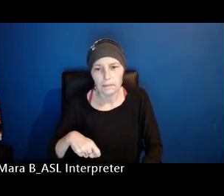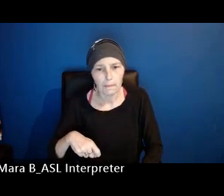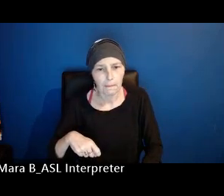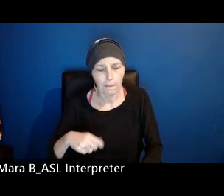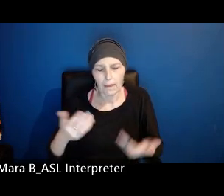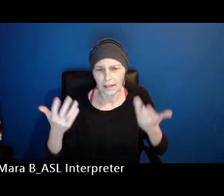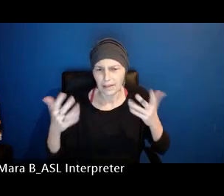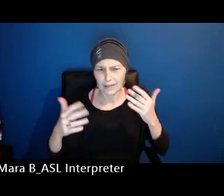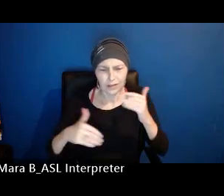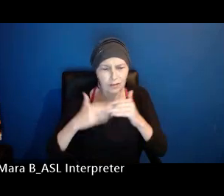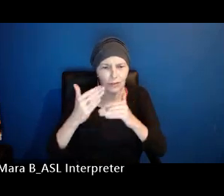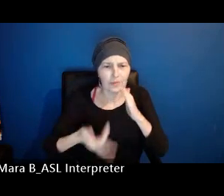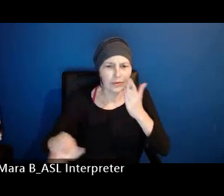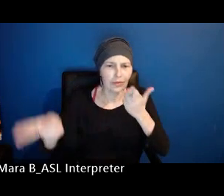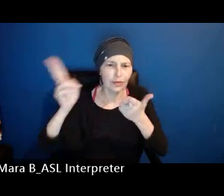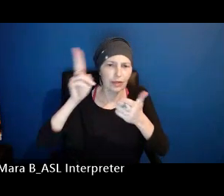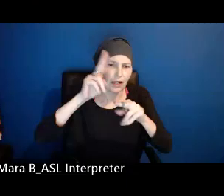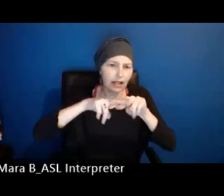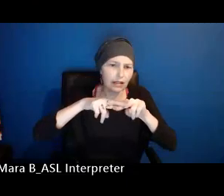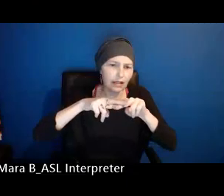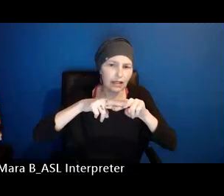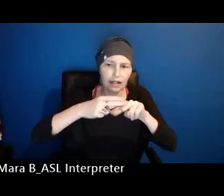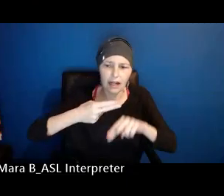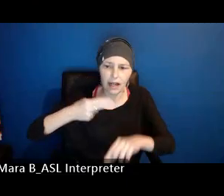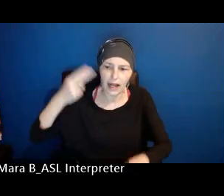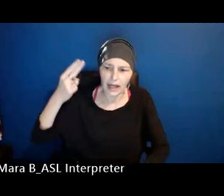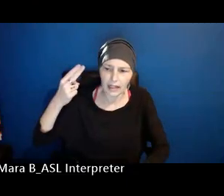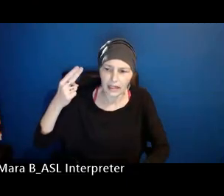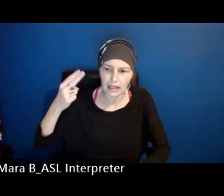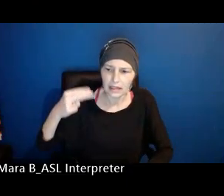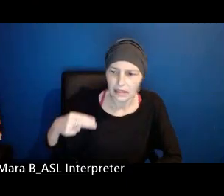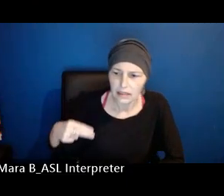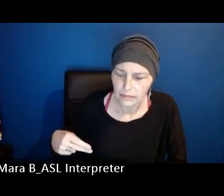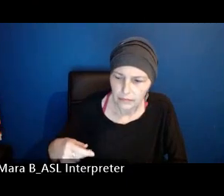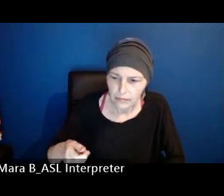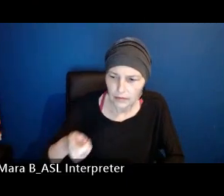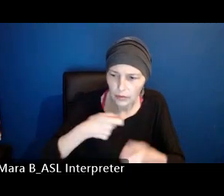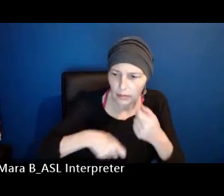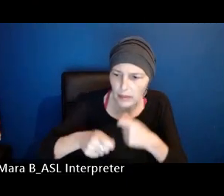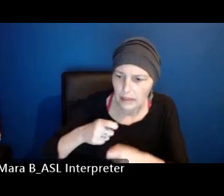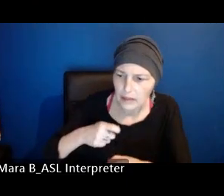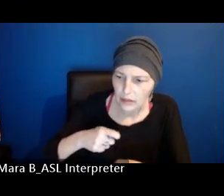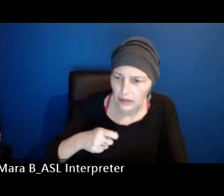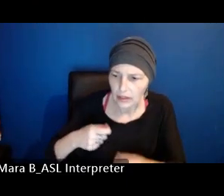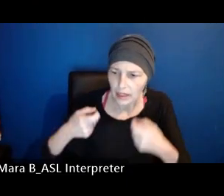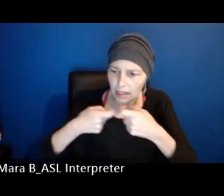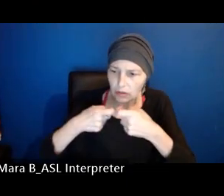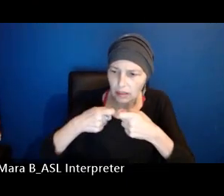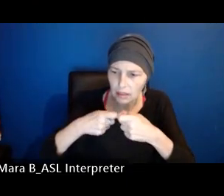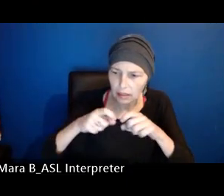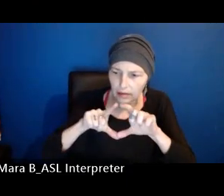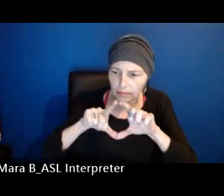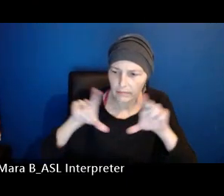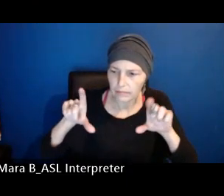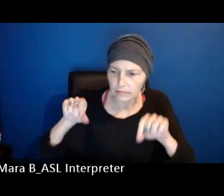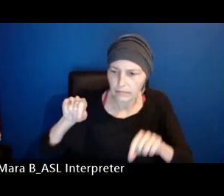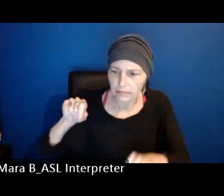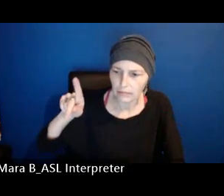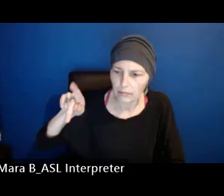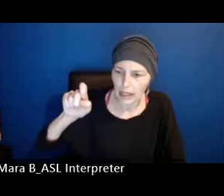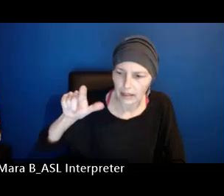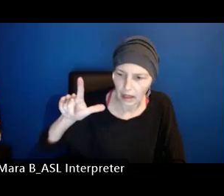high to replace your electrical panel, your furnace, your gas appliances,